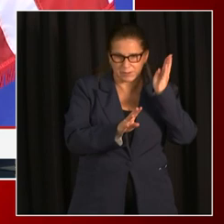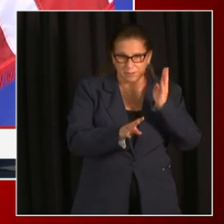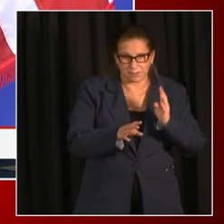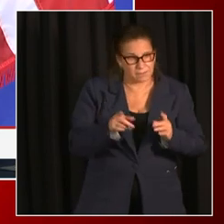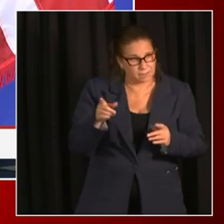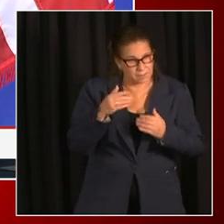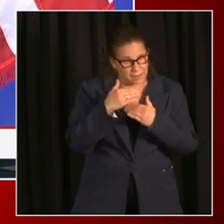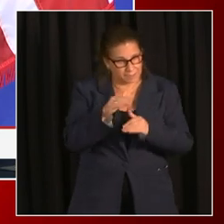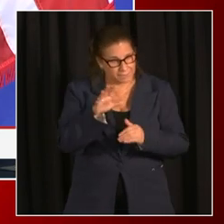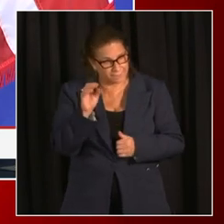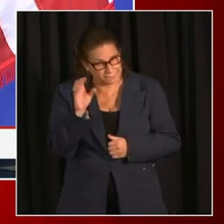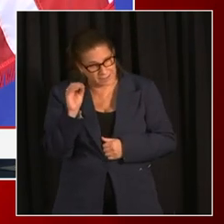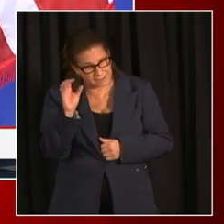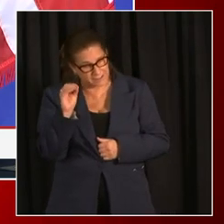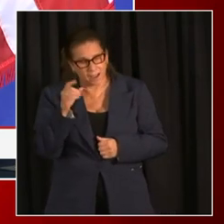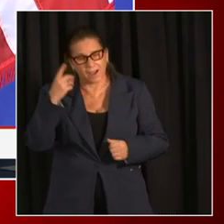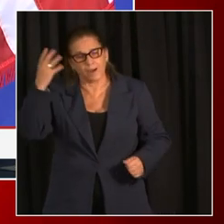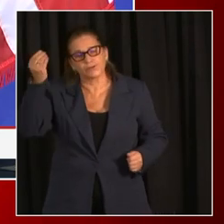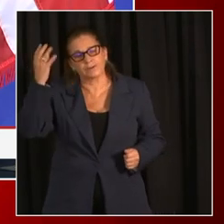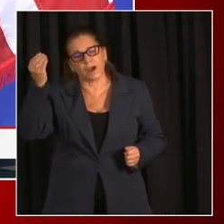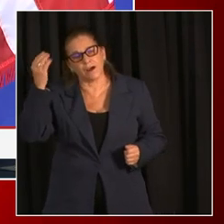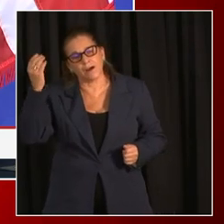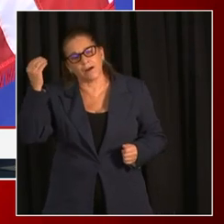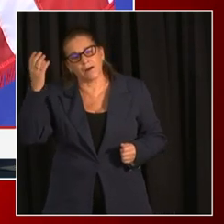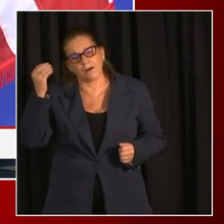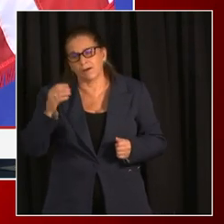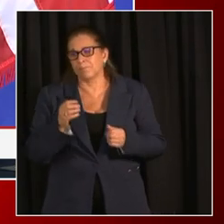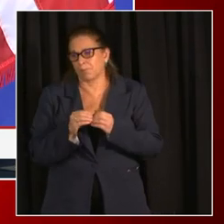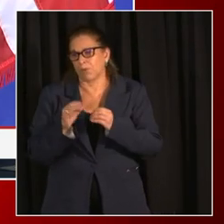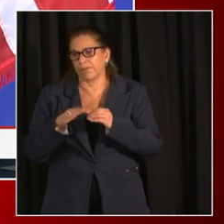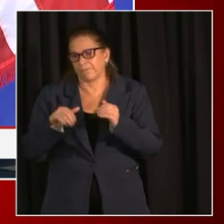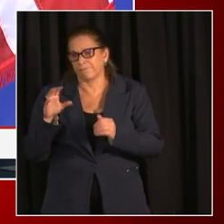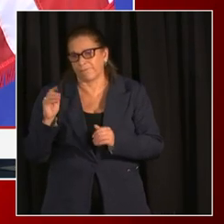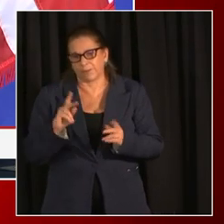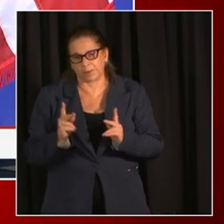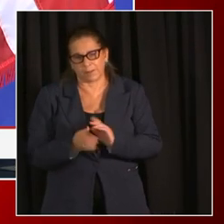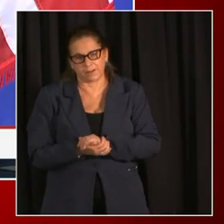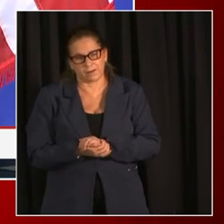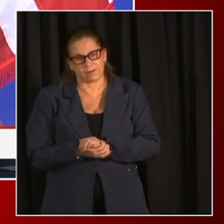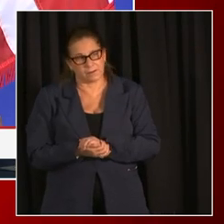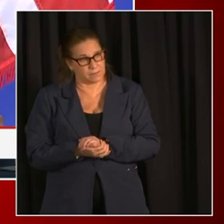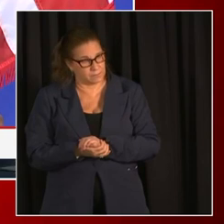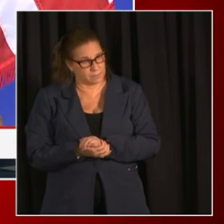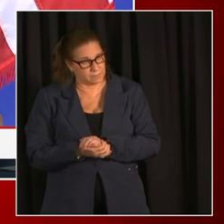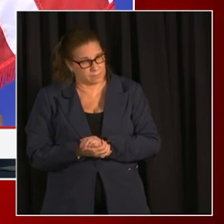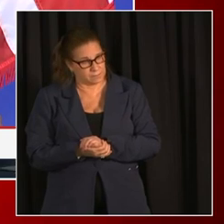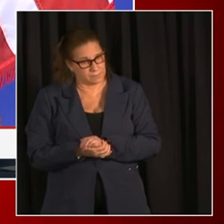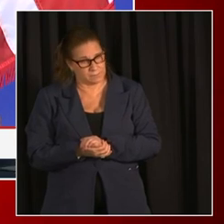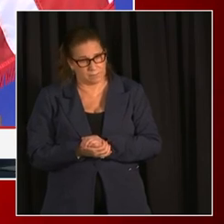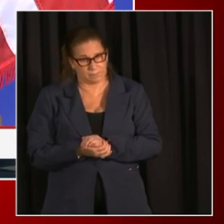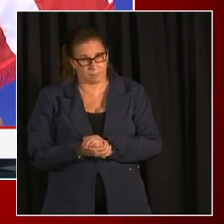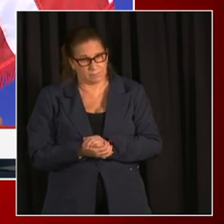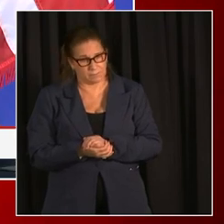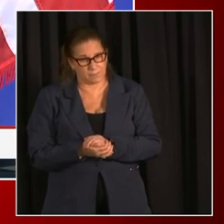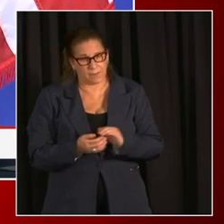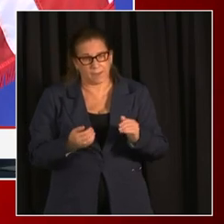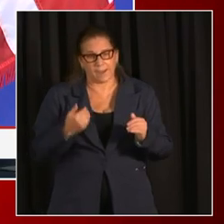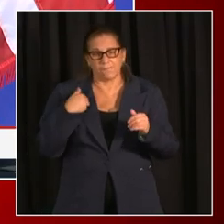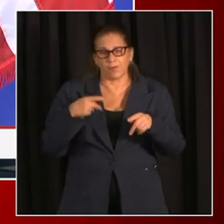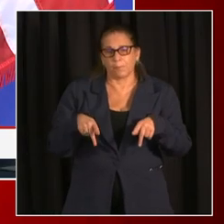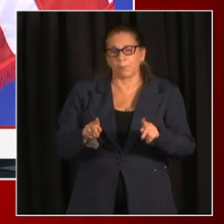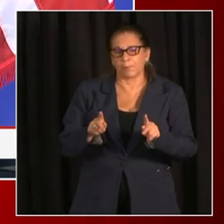or outdoors? It will be outdoors, and it will be more than 50 people. So they got a permission to do, they have permission? They have a permit from